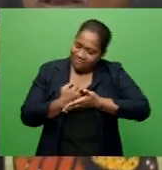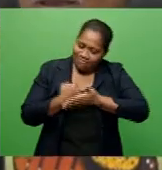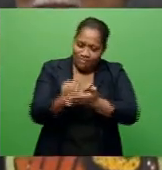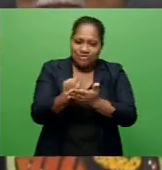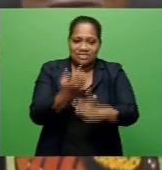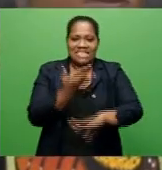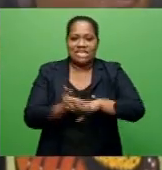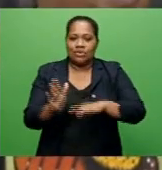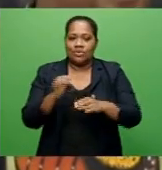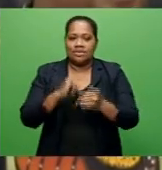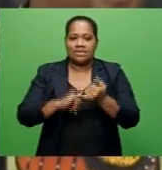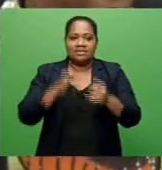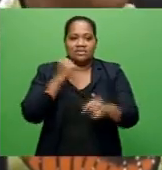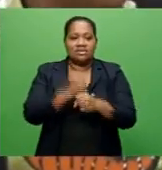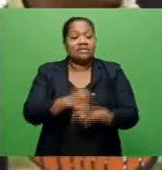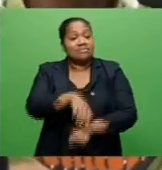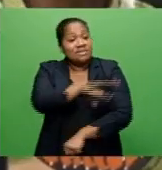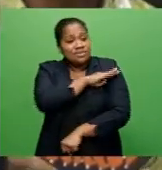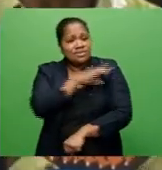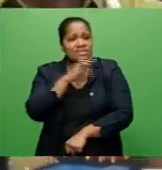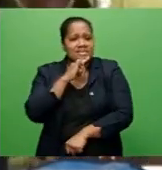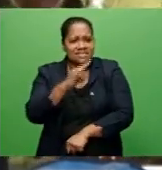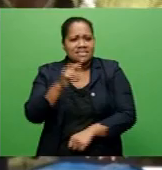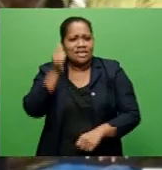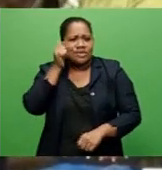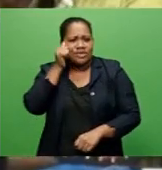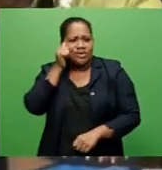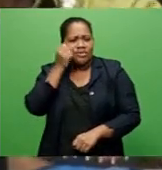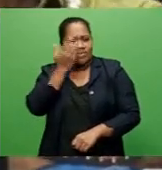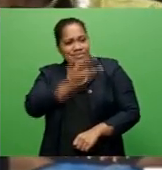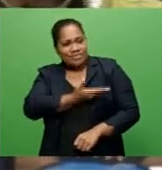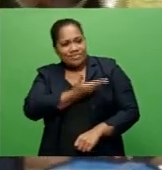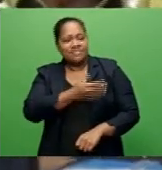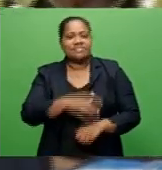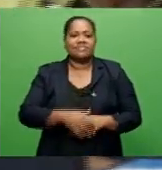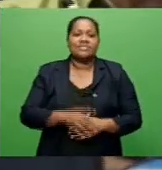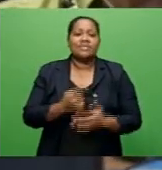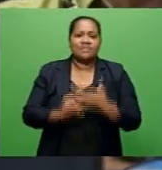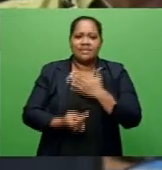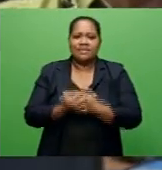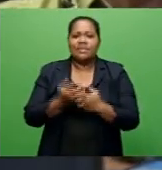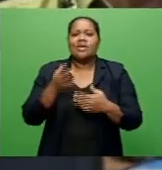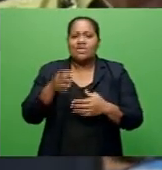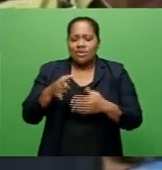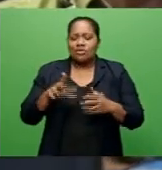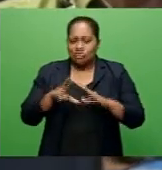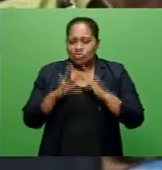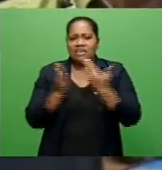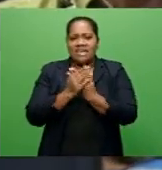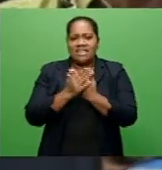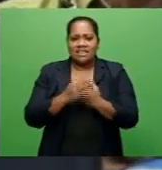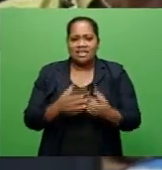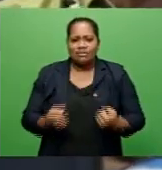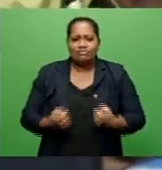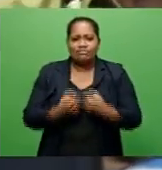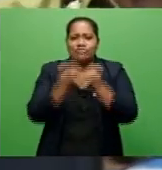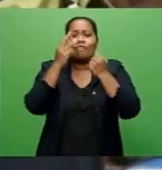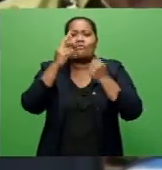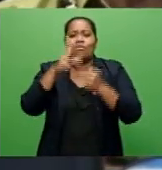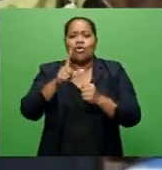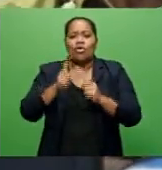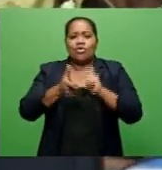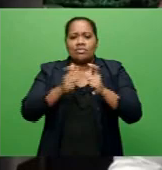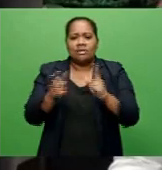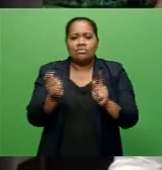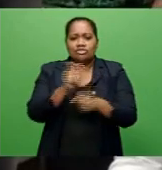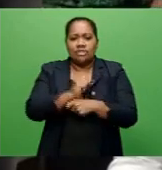SG. Bainimarama says he has known Puna as a fellow champ for the fight against climate change and more recently as a strong voice for